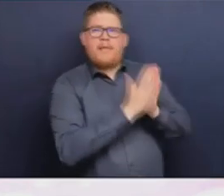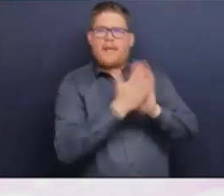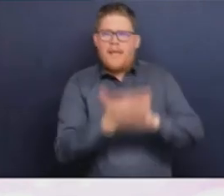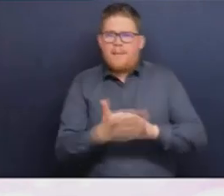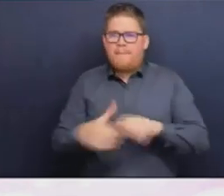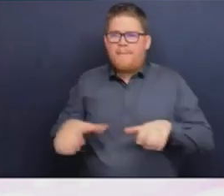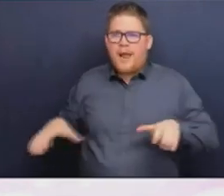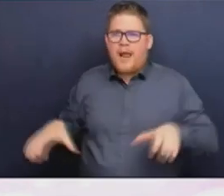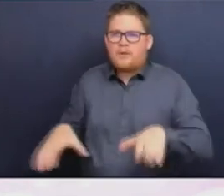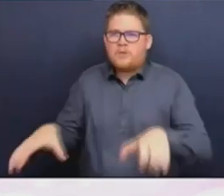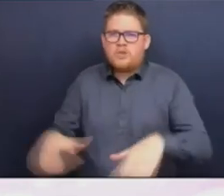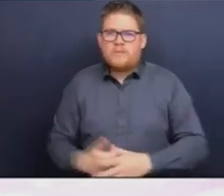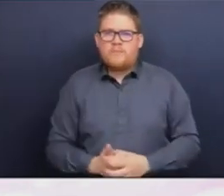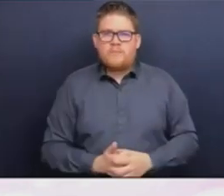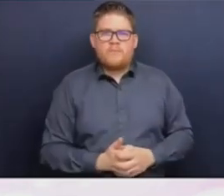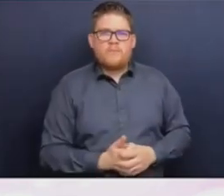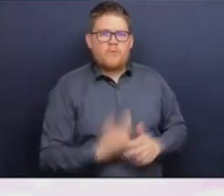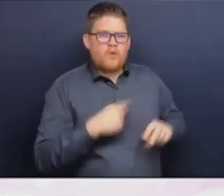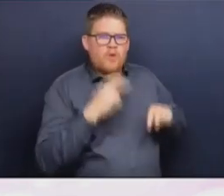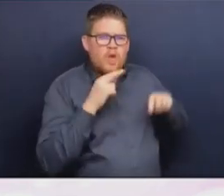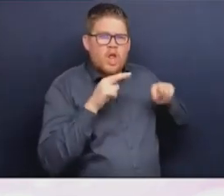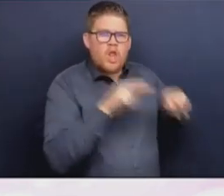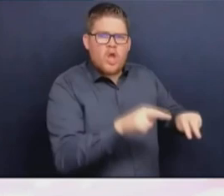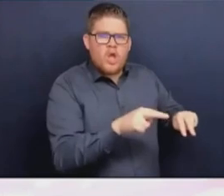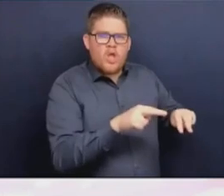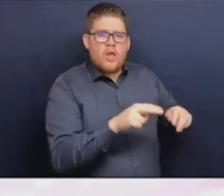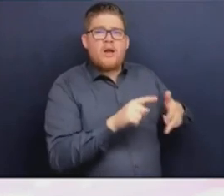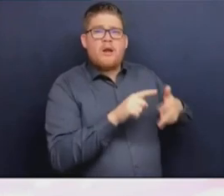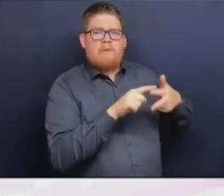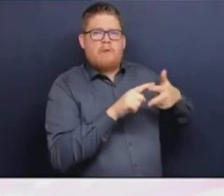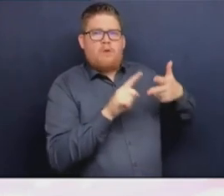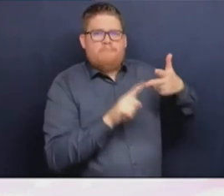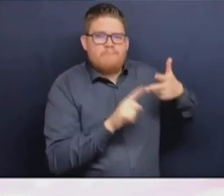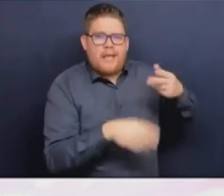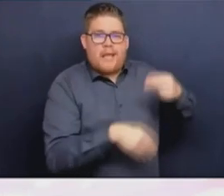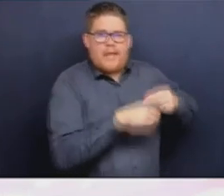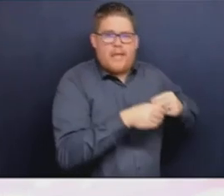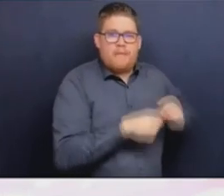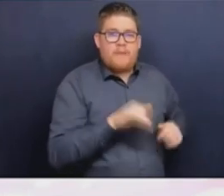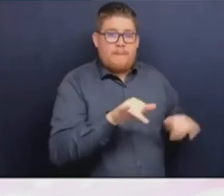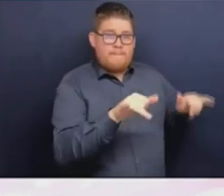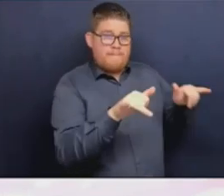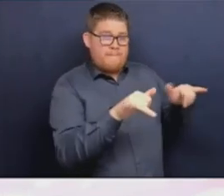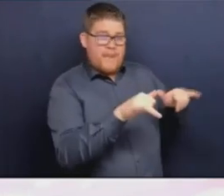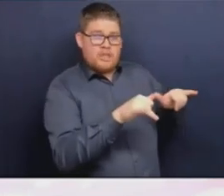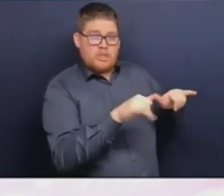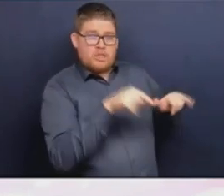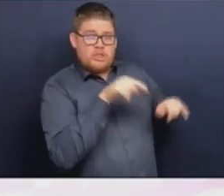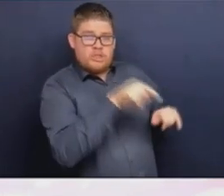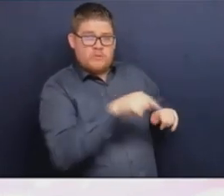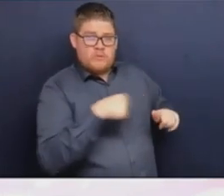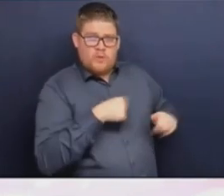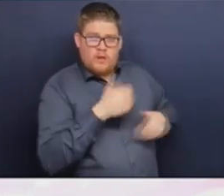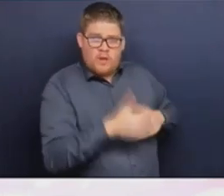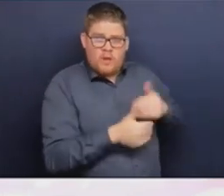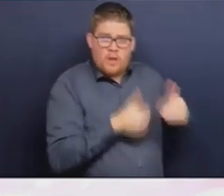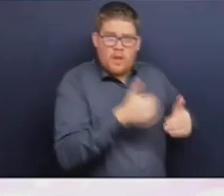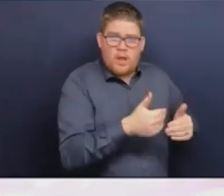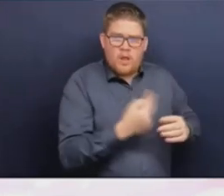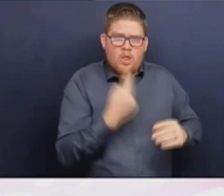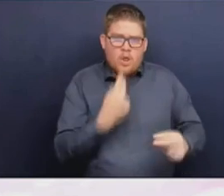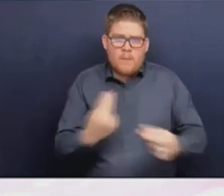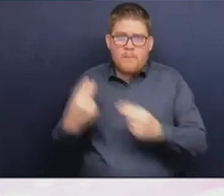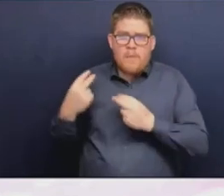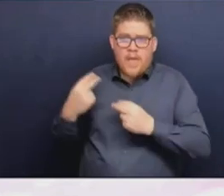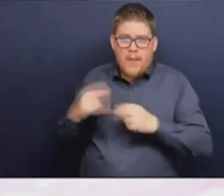at. And then to measure at the end if we've gotten there. And again, decolonize that. How